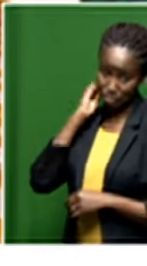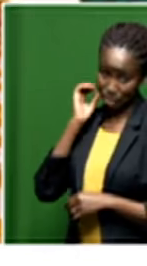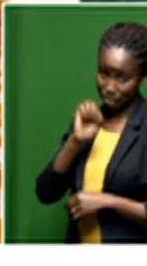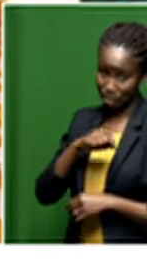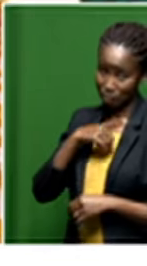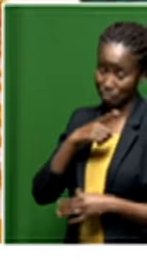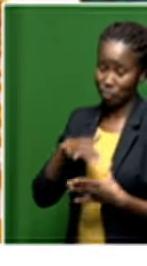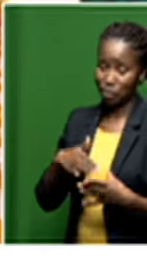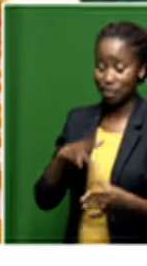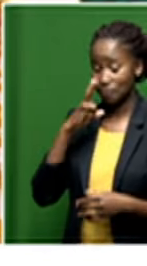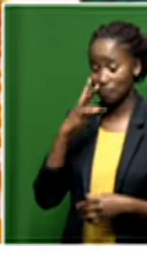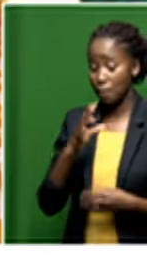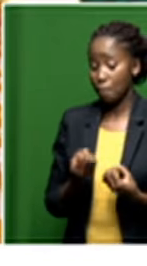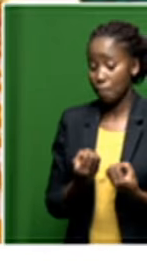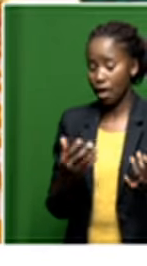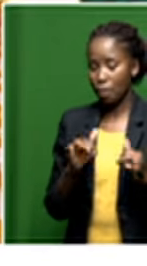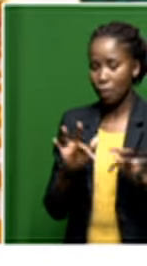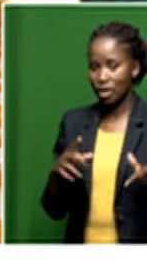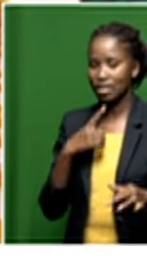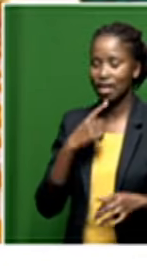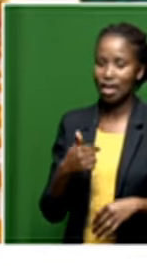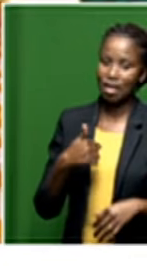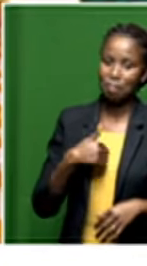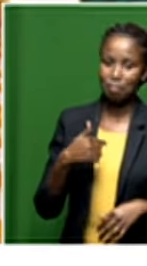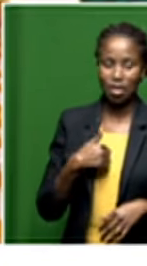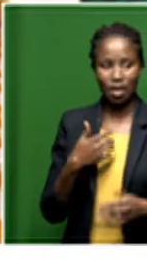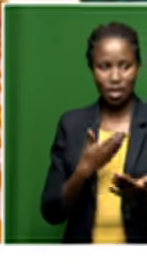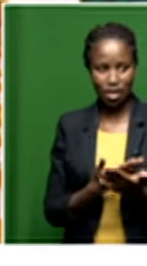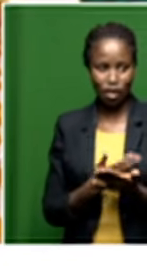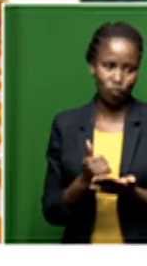seen quite a few people still saying, okay, but I'm fine, I can